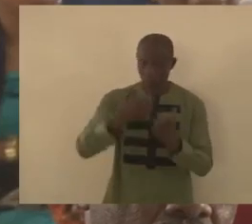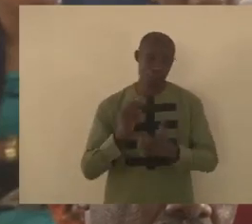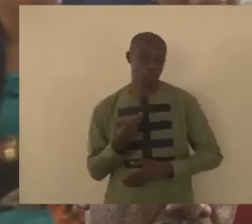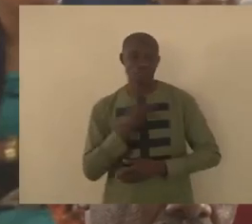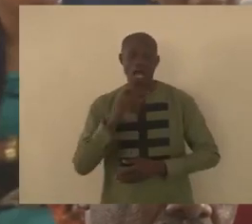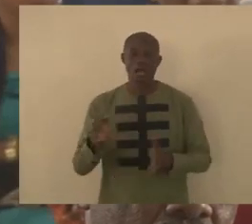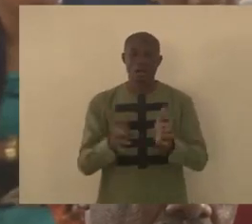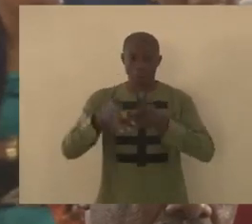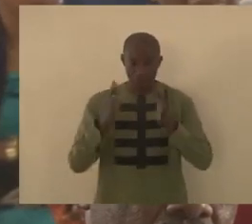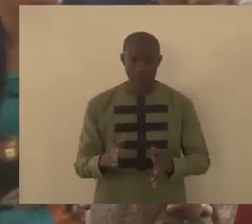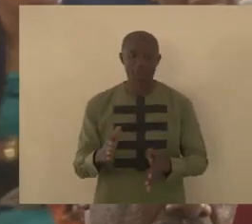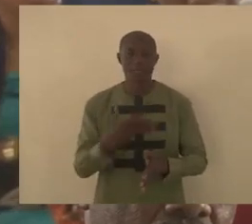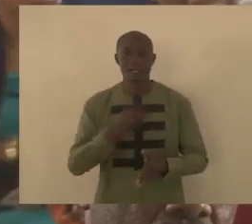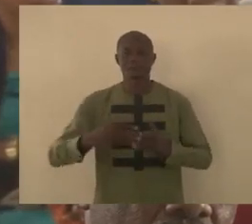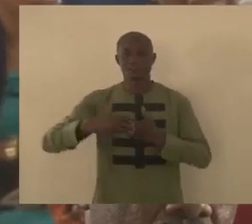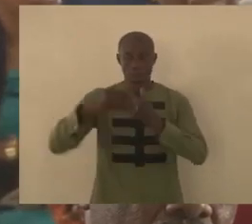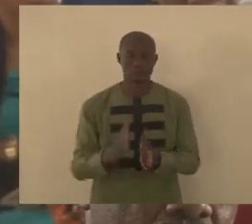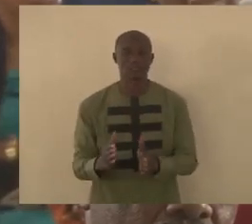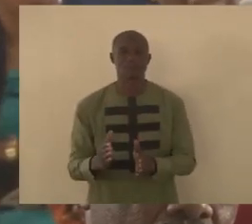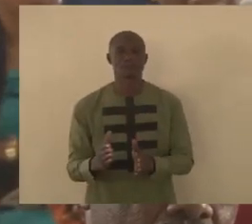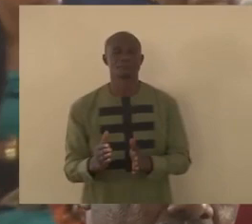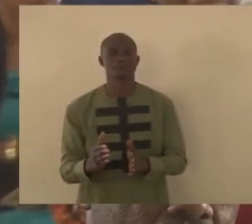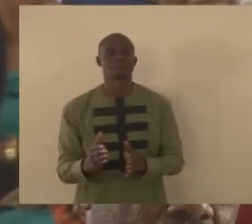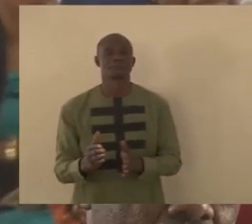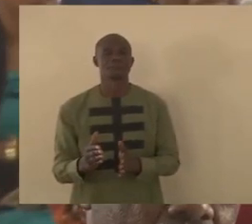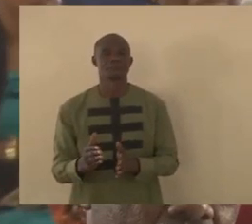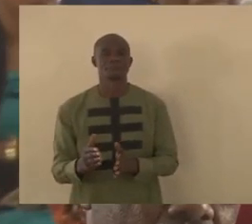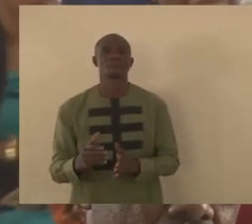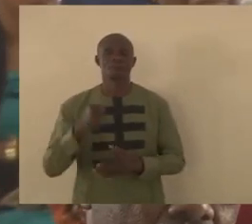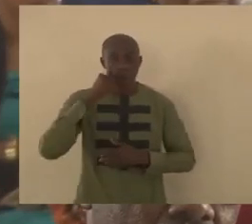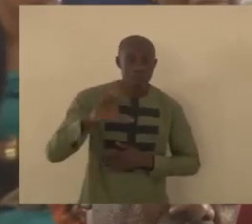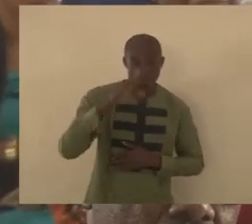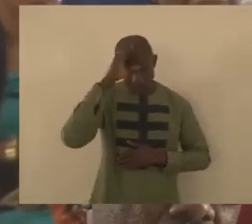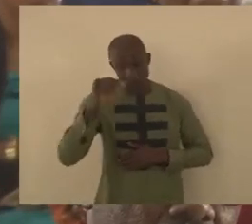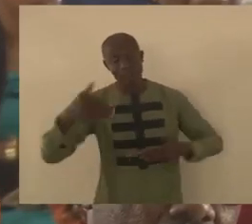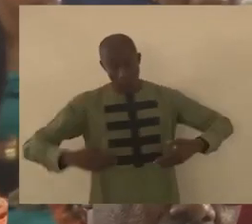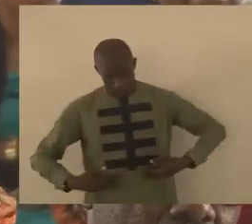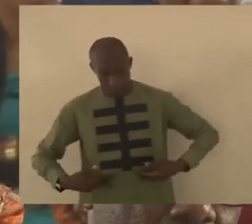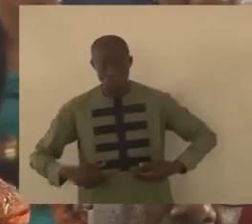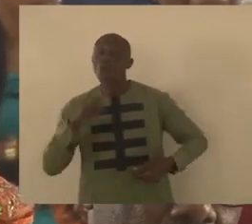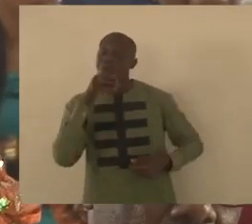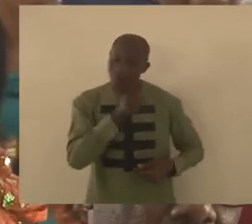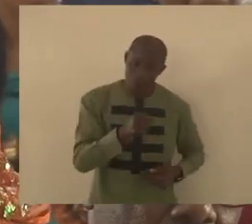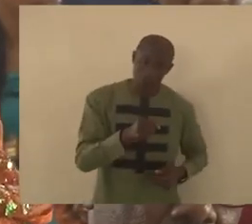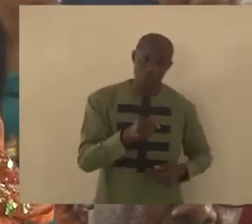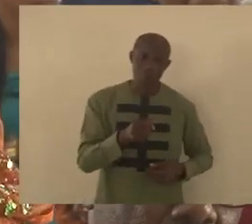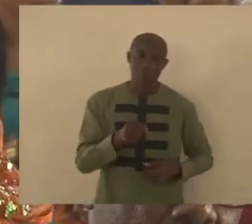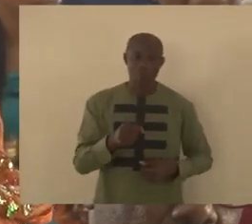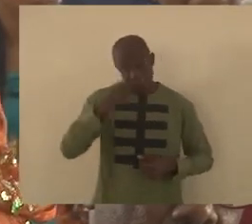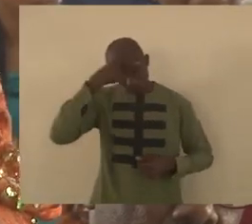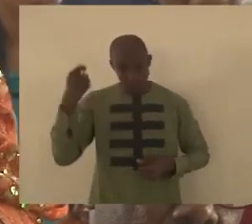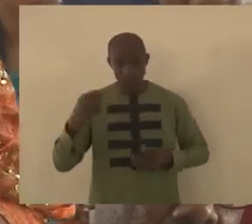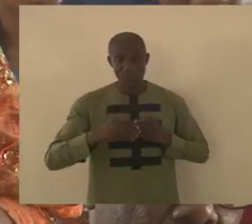leaders here. We are all leaders, all of us, children, male, female, youth, elderly, and